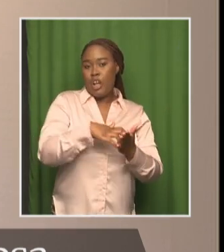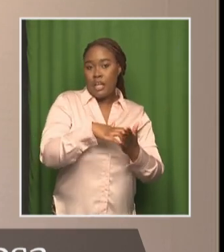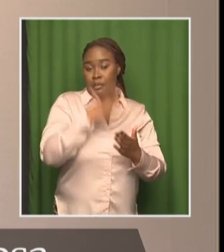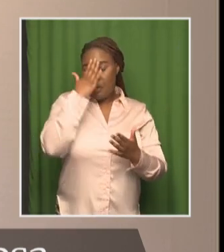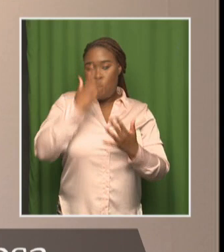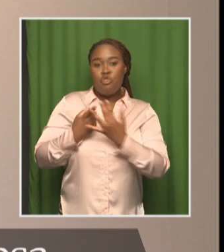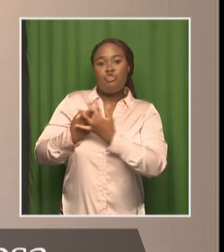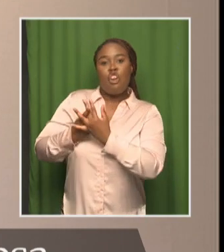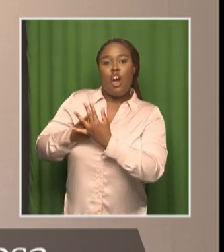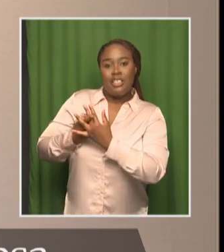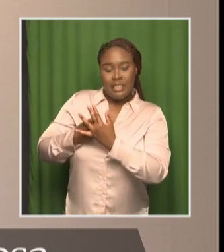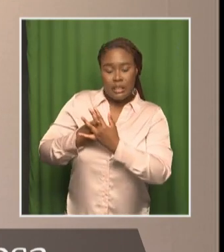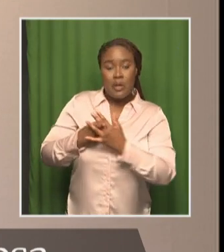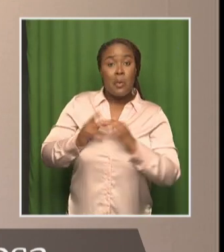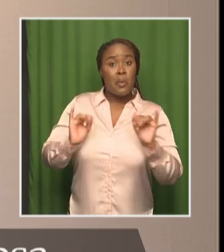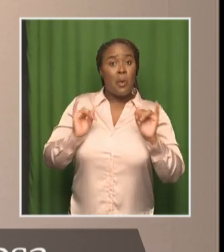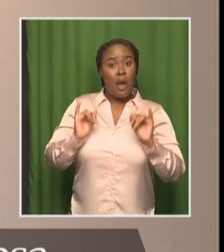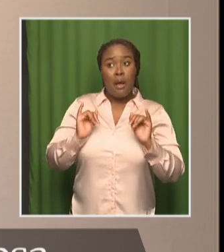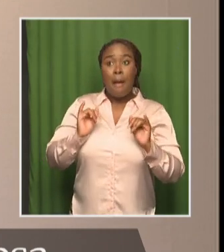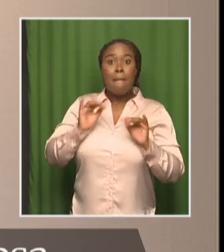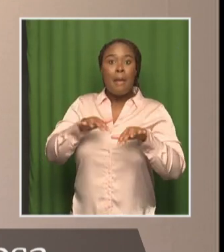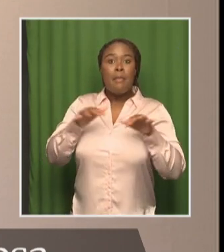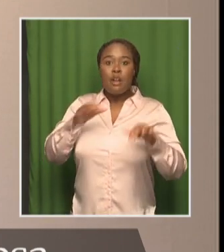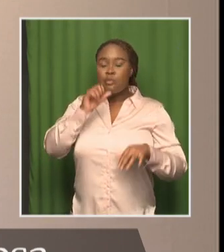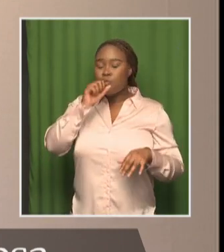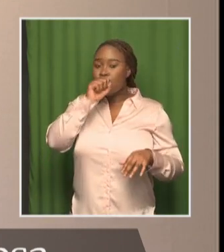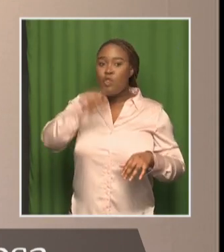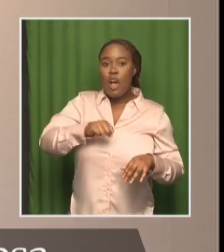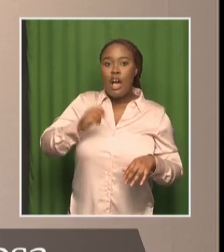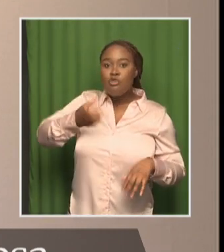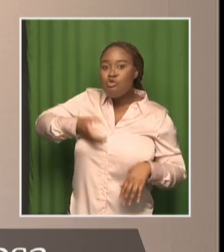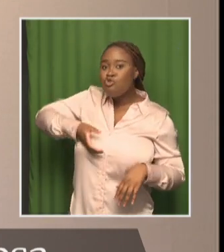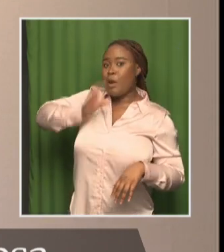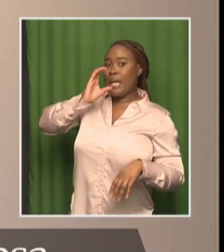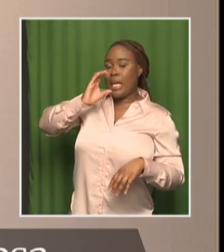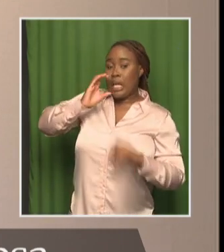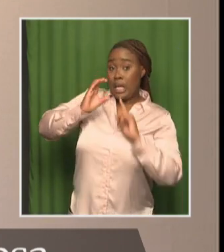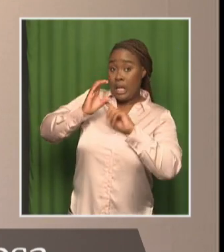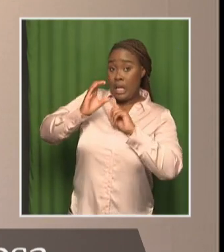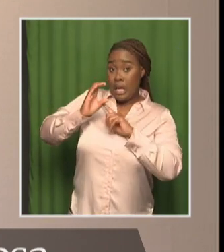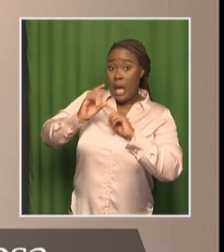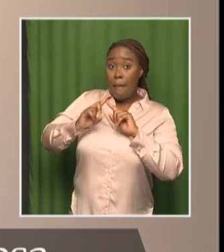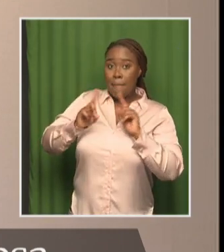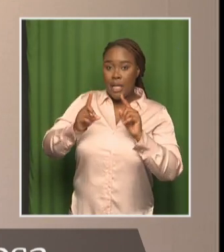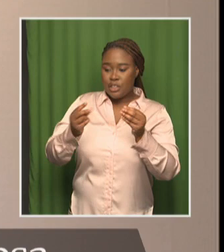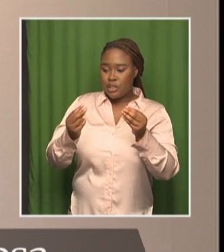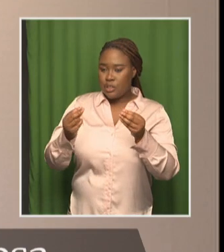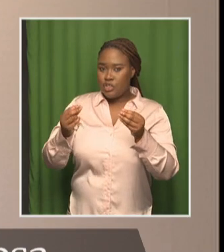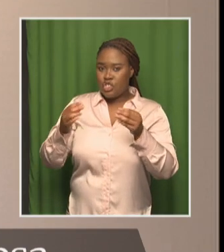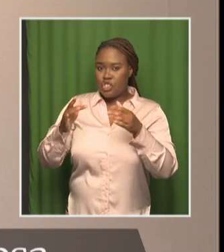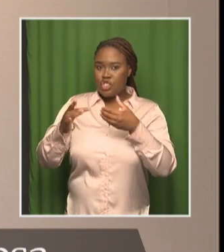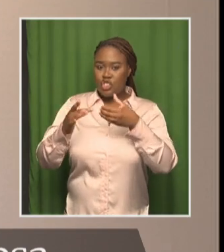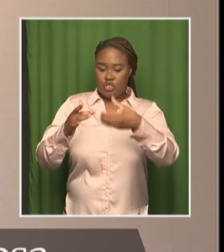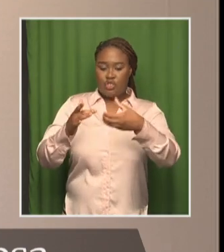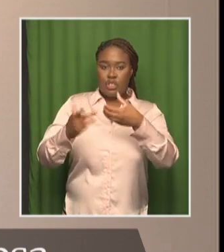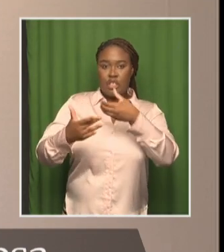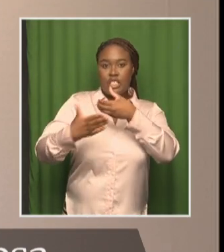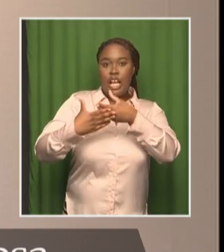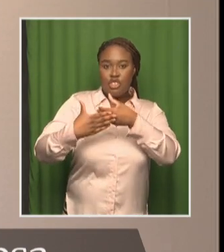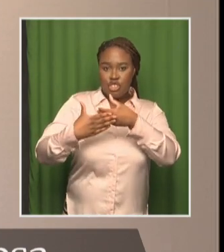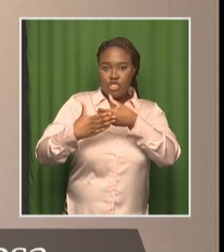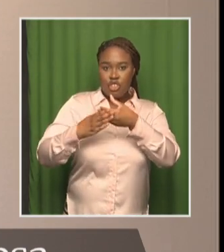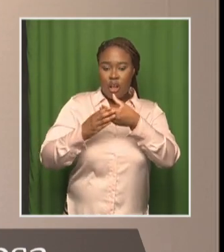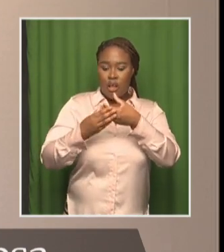yes, people, they love drinking, they enjoy that, but with the medium touching and all that. So when playing these